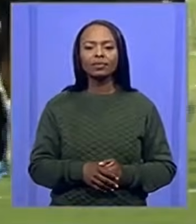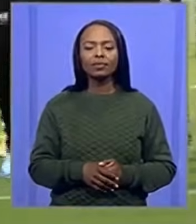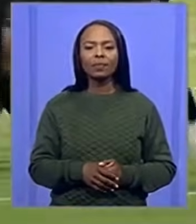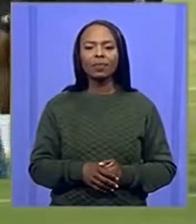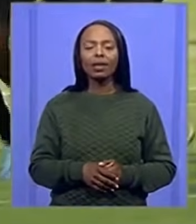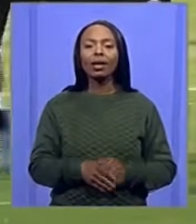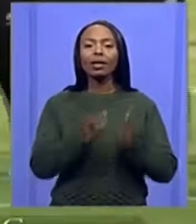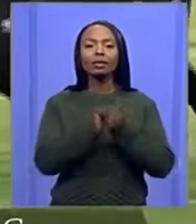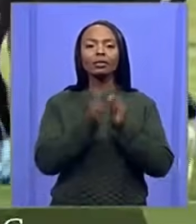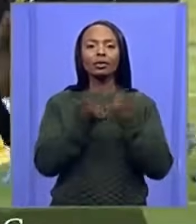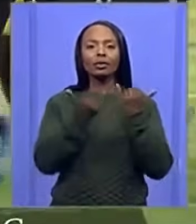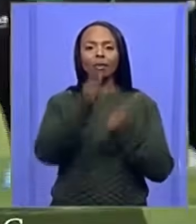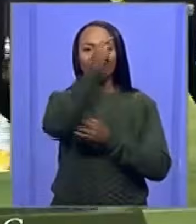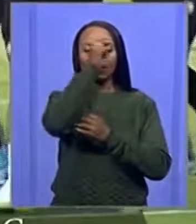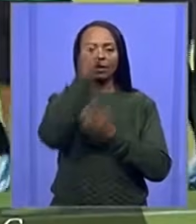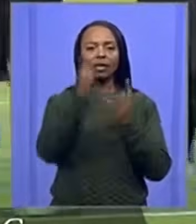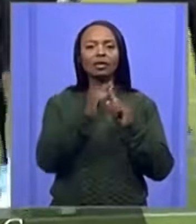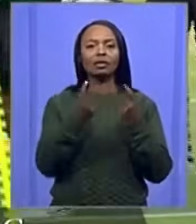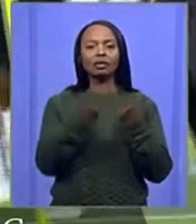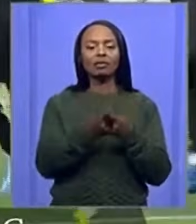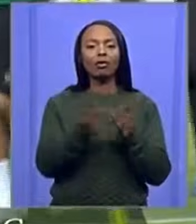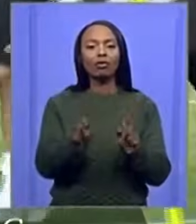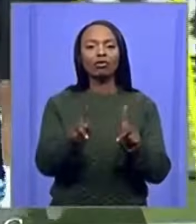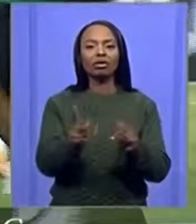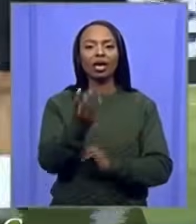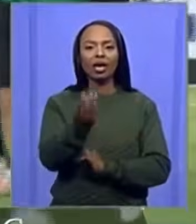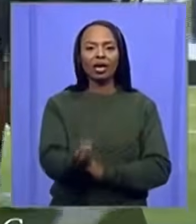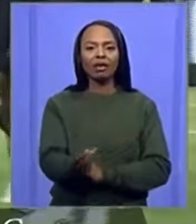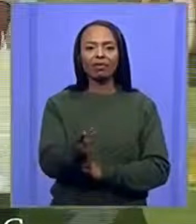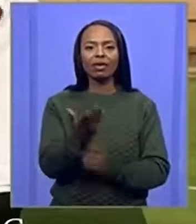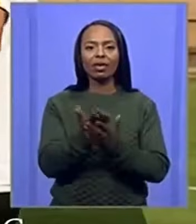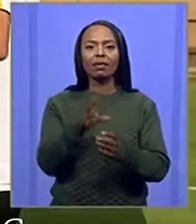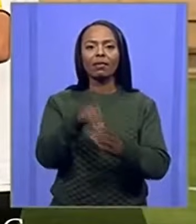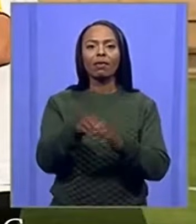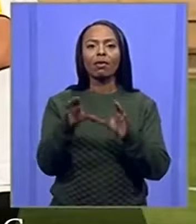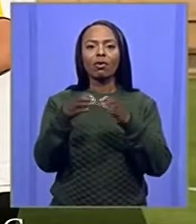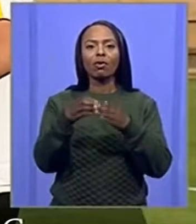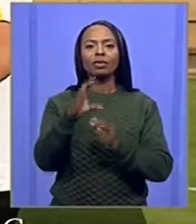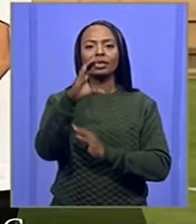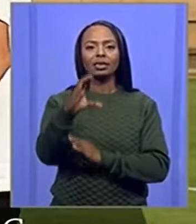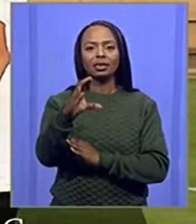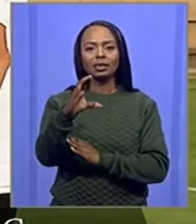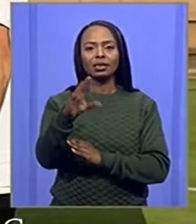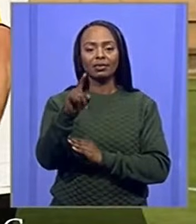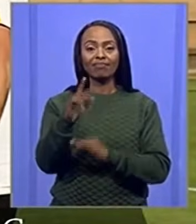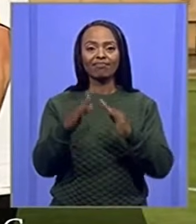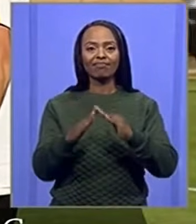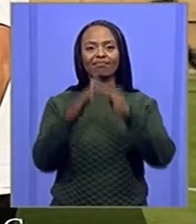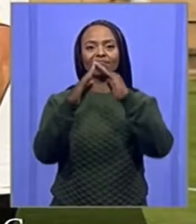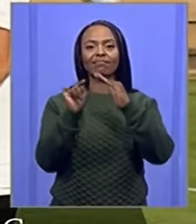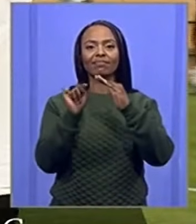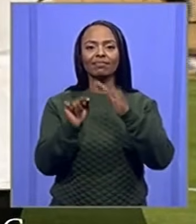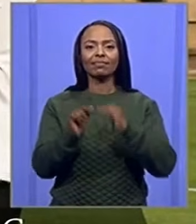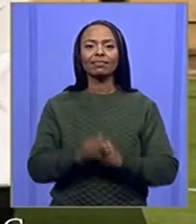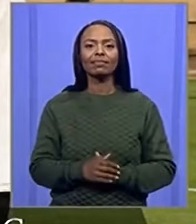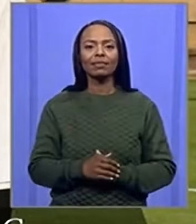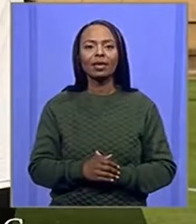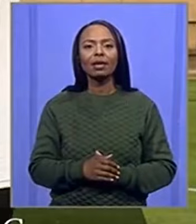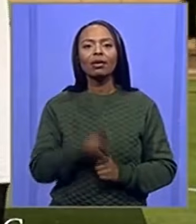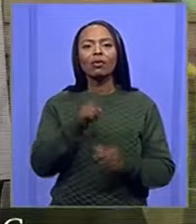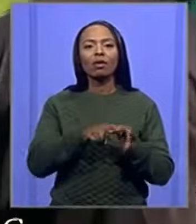Mo metshamekong Bafana ba na le tšhono e ntle ya go kokomala maemo a kwa godimo a Group C mo metshamekong